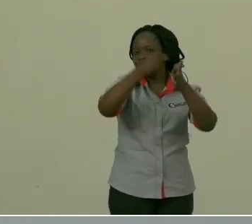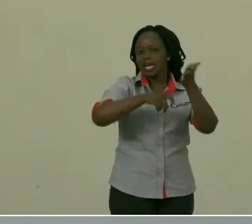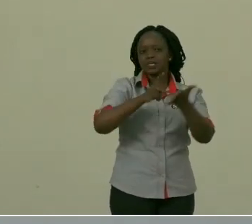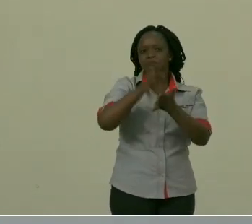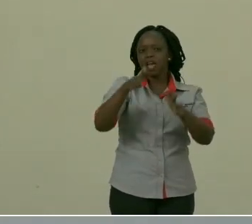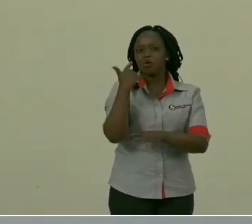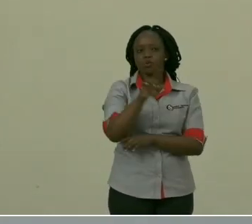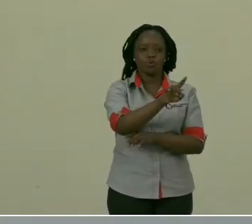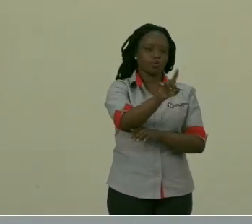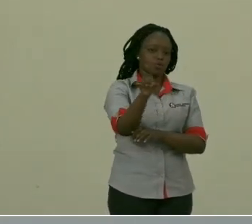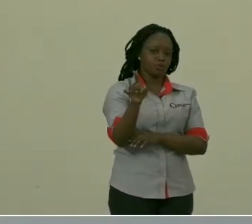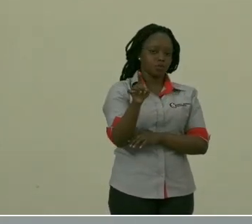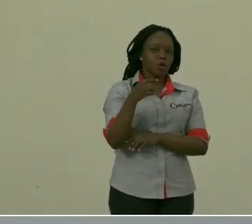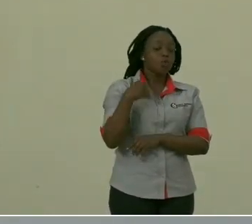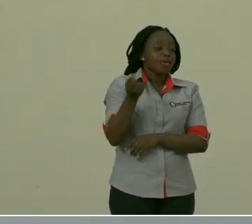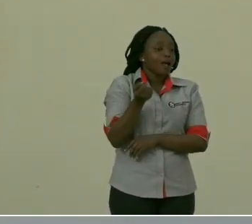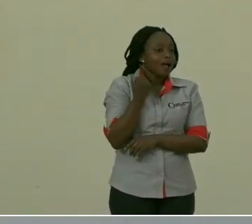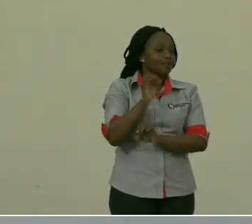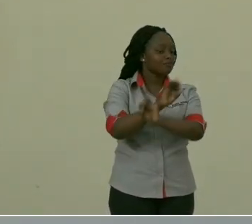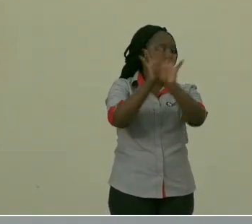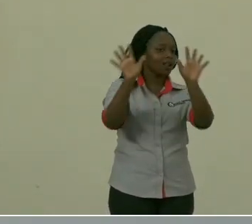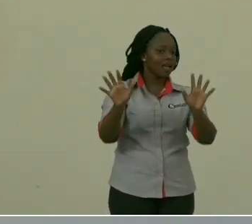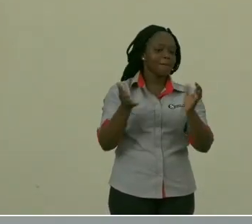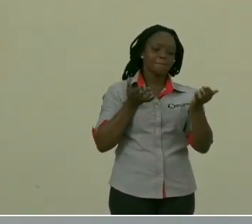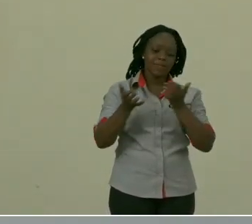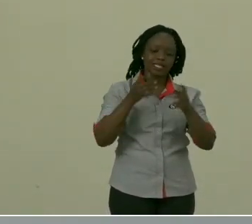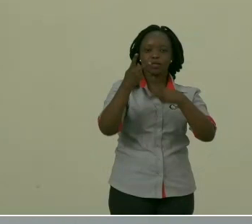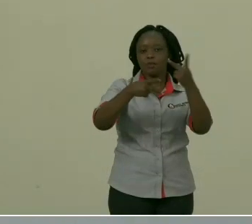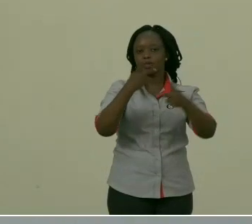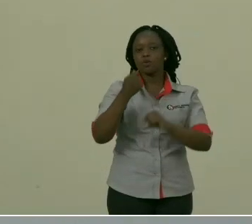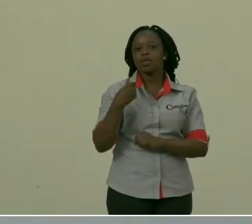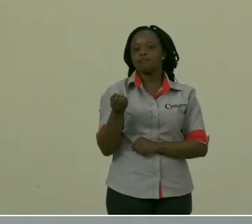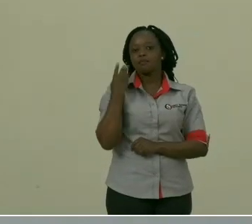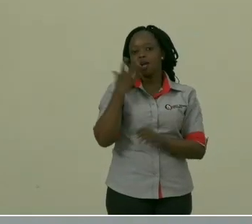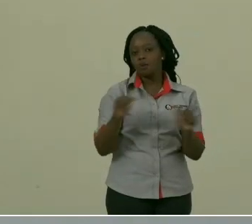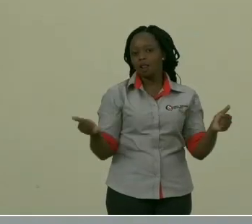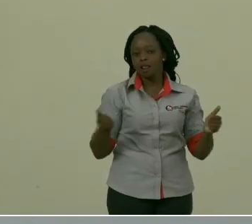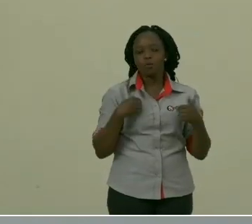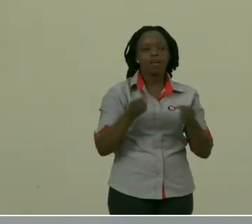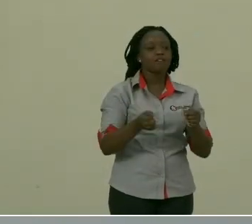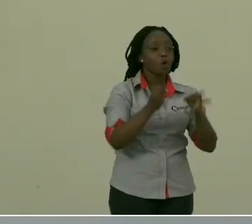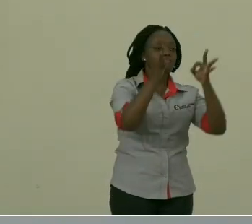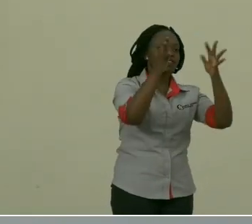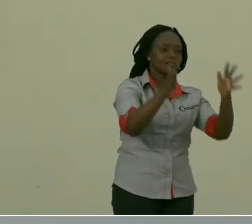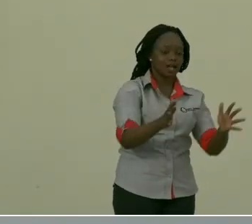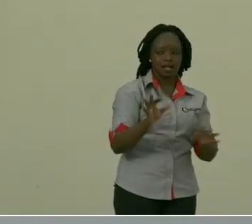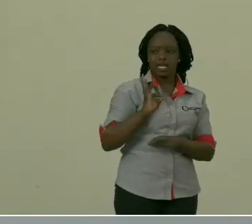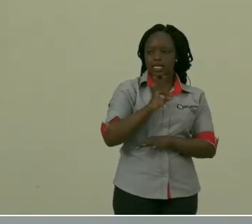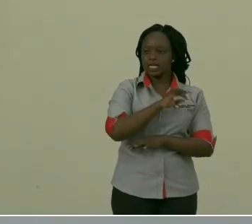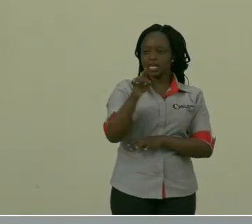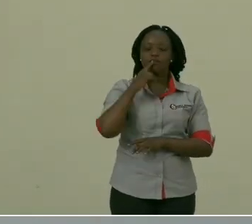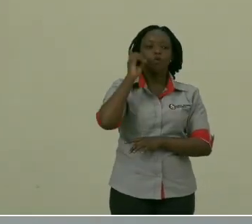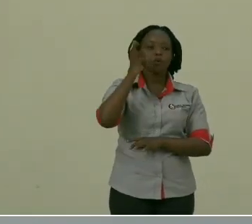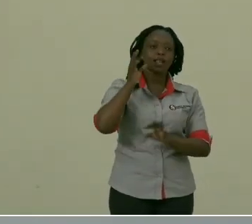We are competent. We understand our business processes, and that's why we have officers who are experts, and they are going to tell us